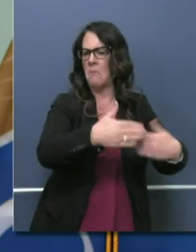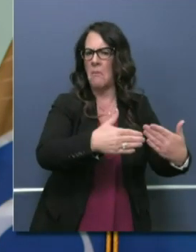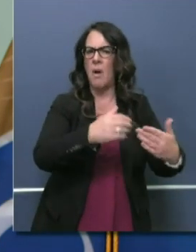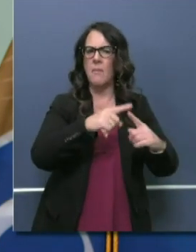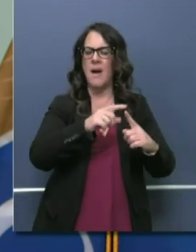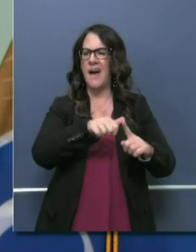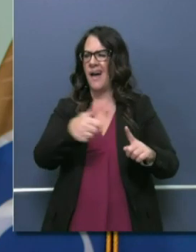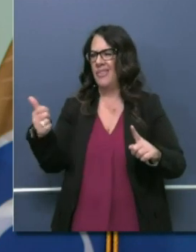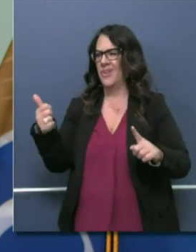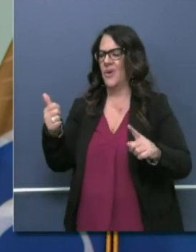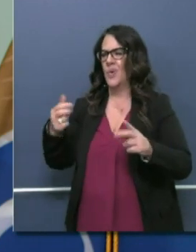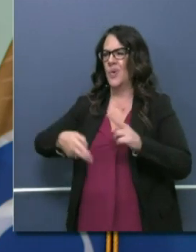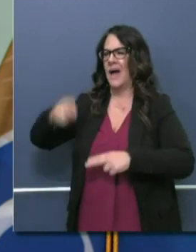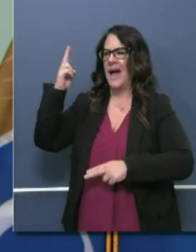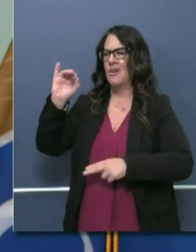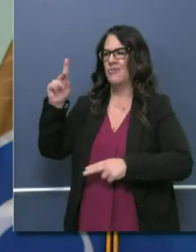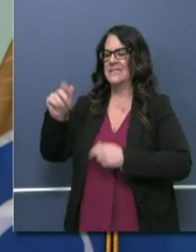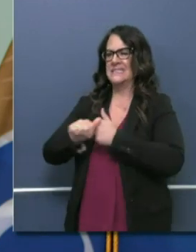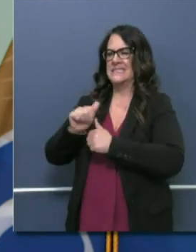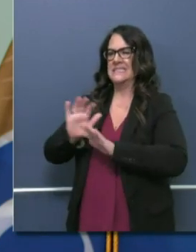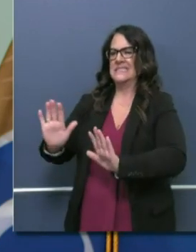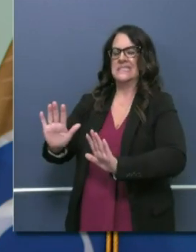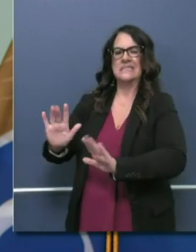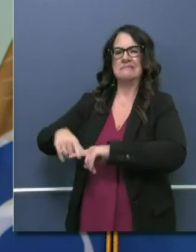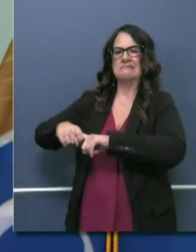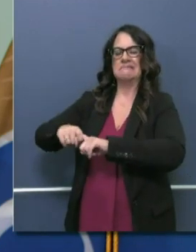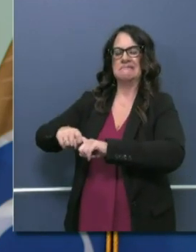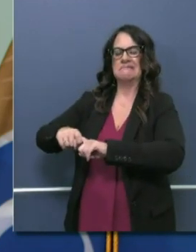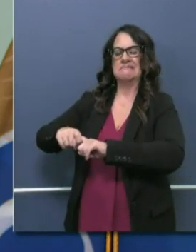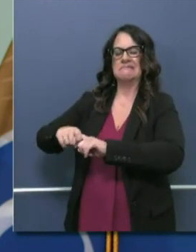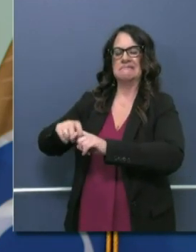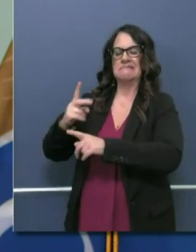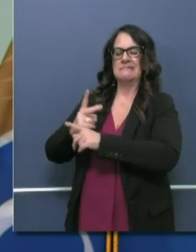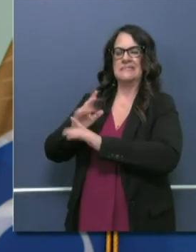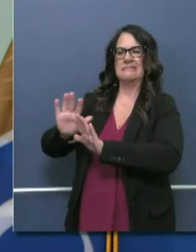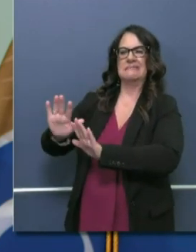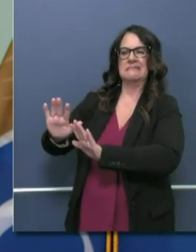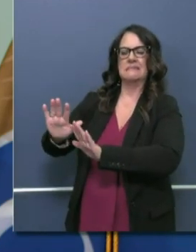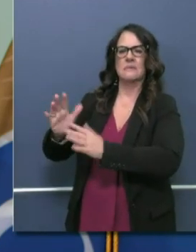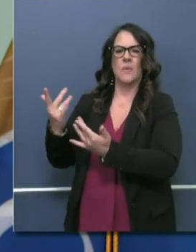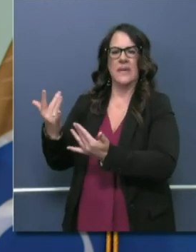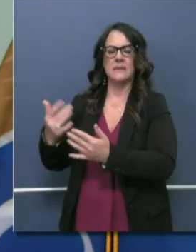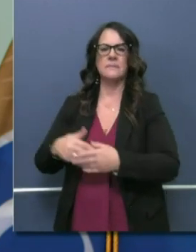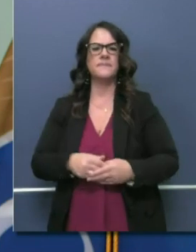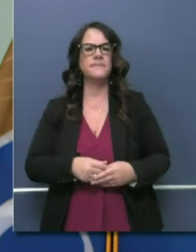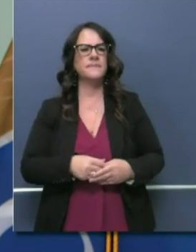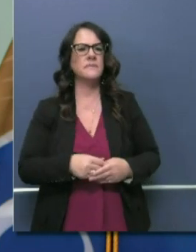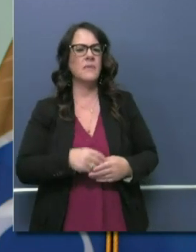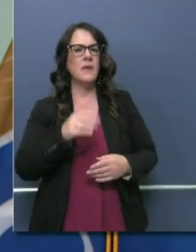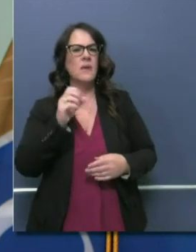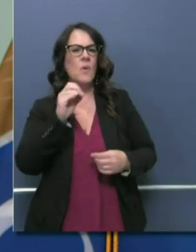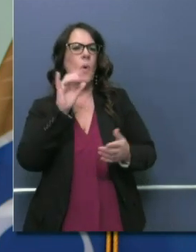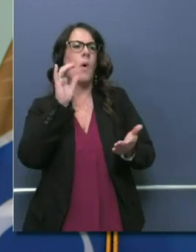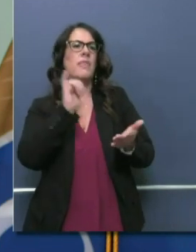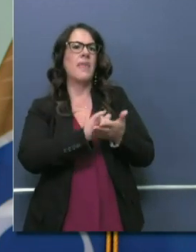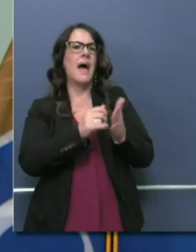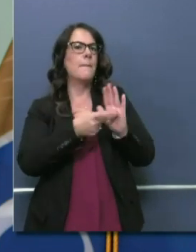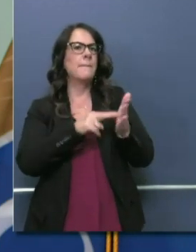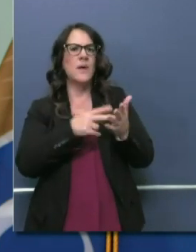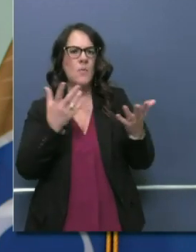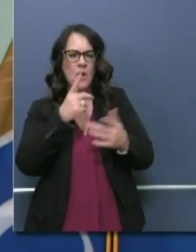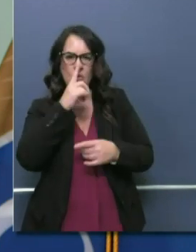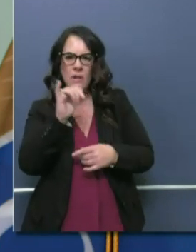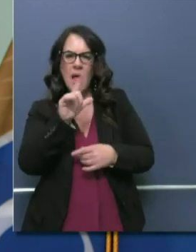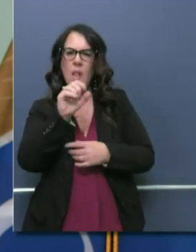but lower risk is, again, the frame around this phase 2. And lower risk, we are defining in